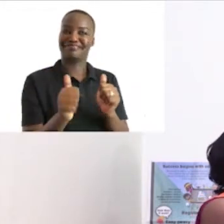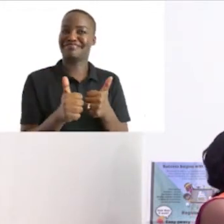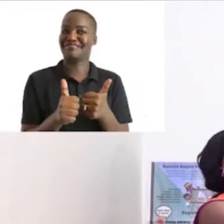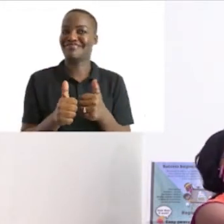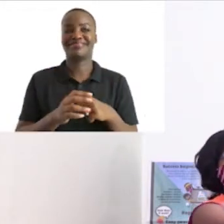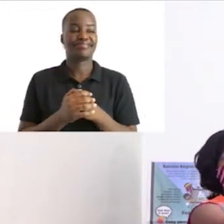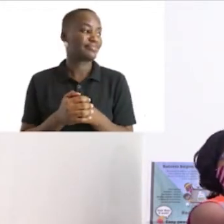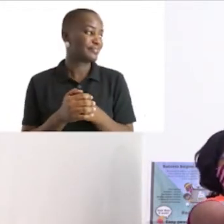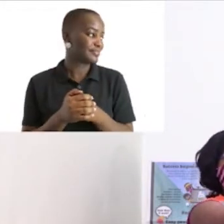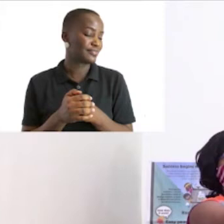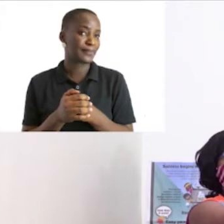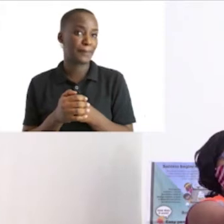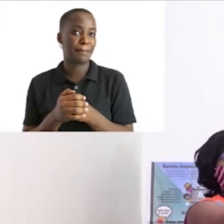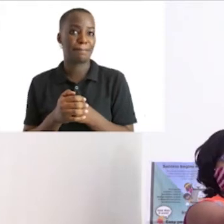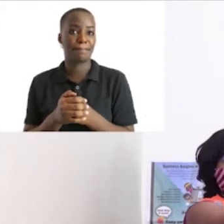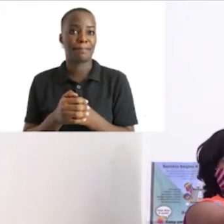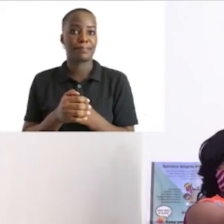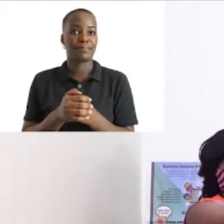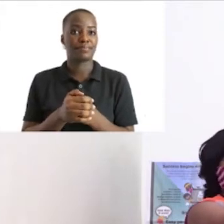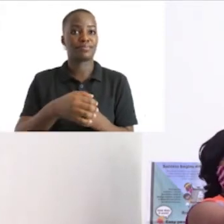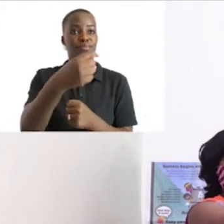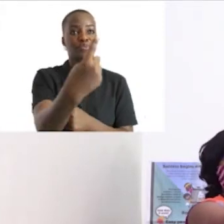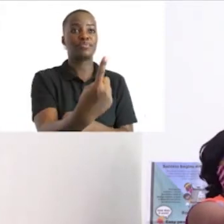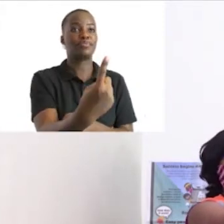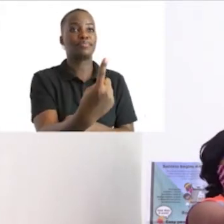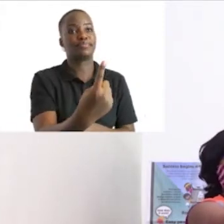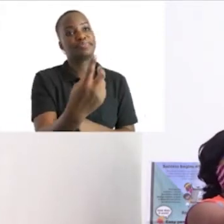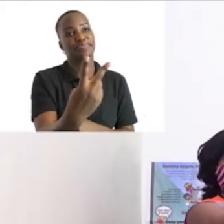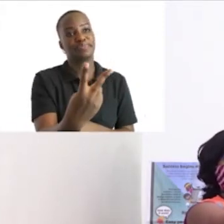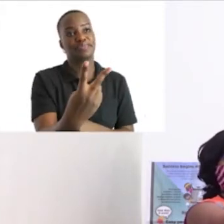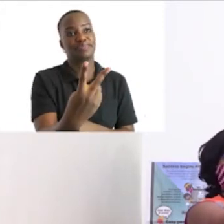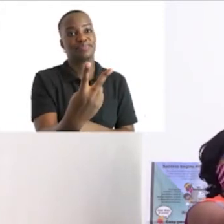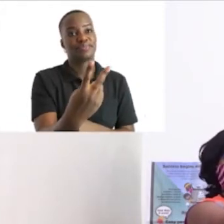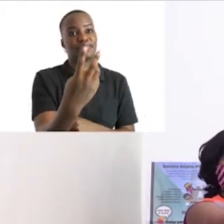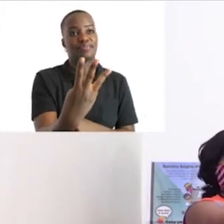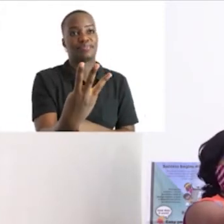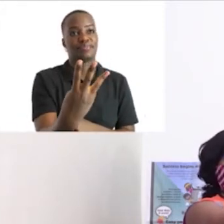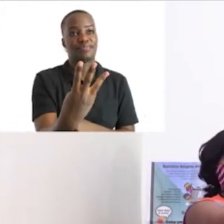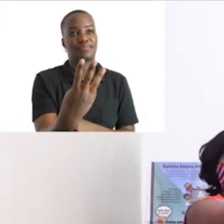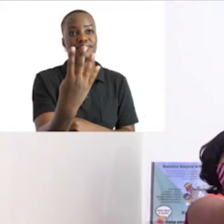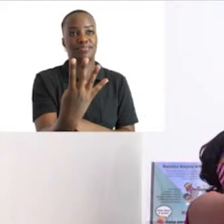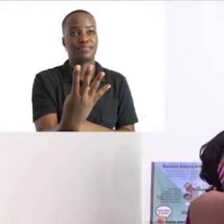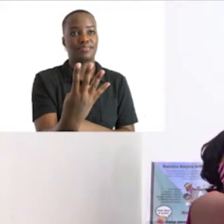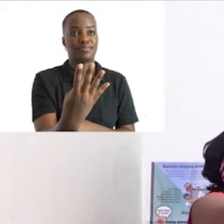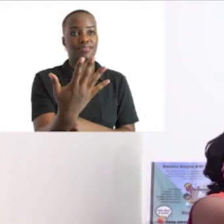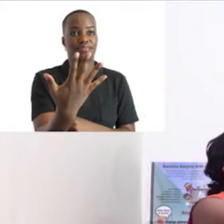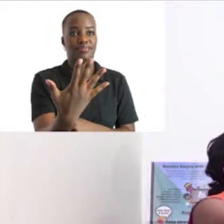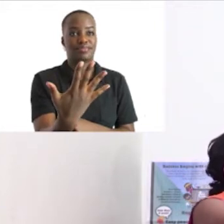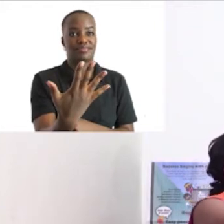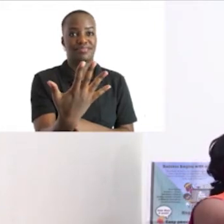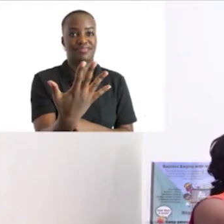good. Let's try again. 1, 2, 3, 4,